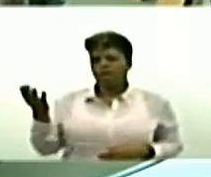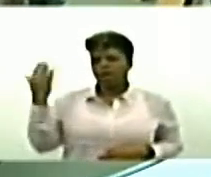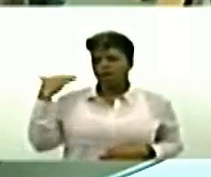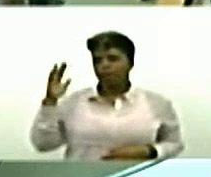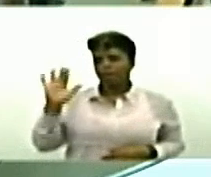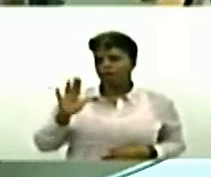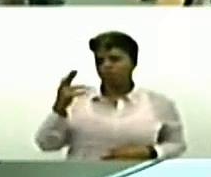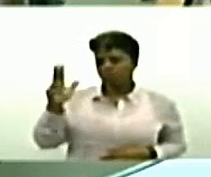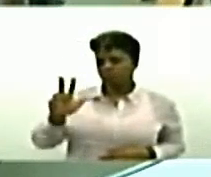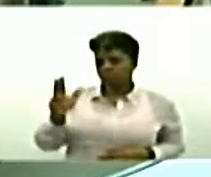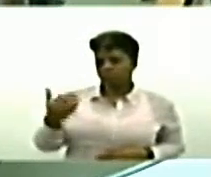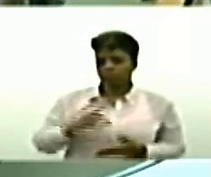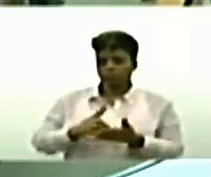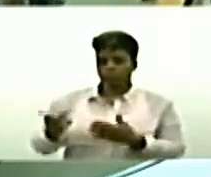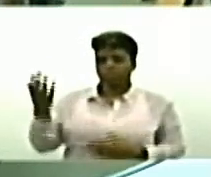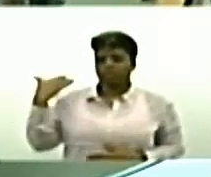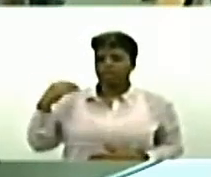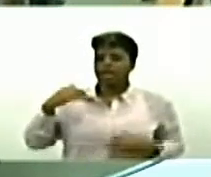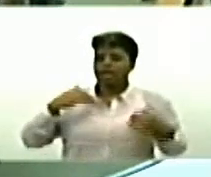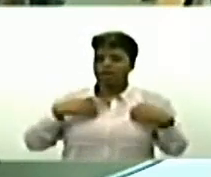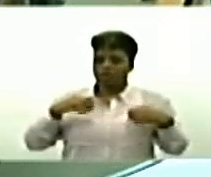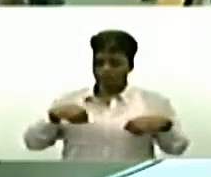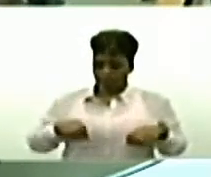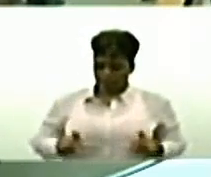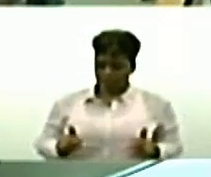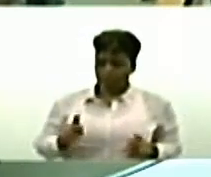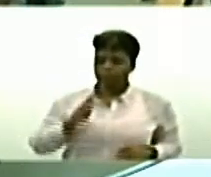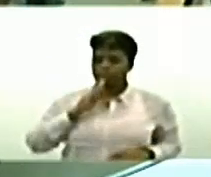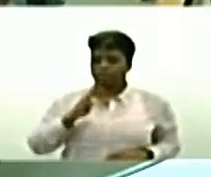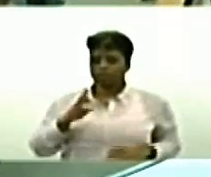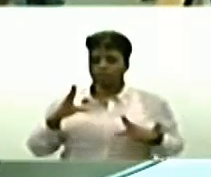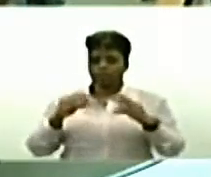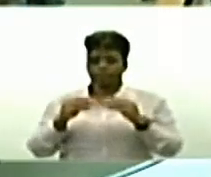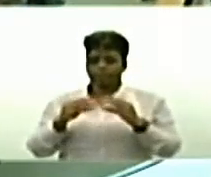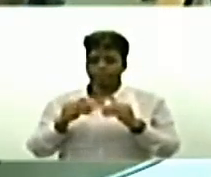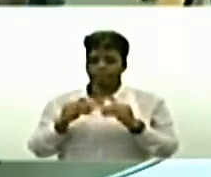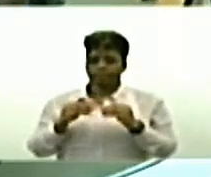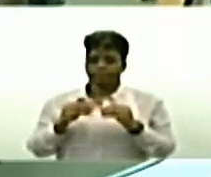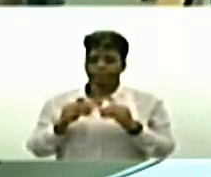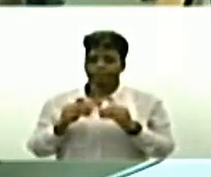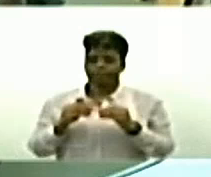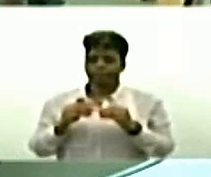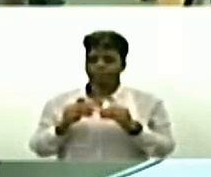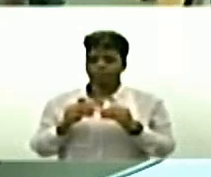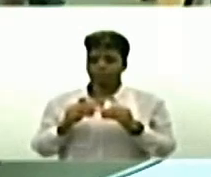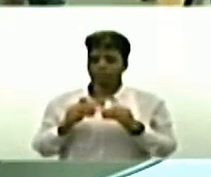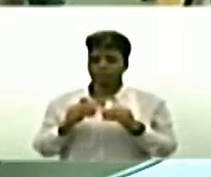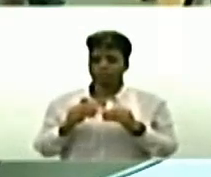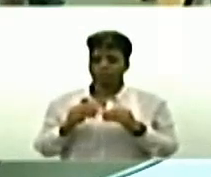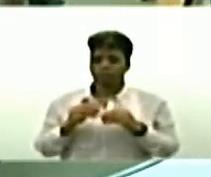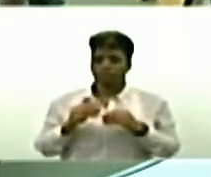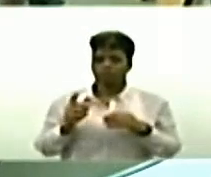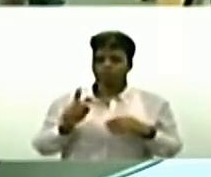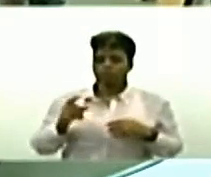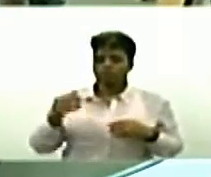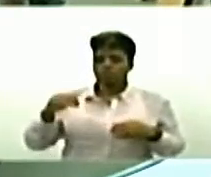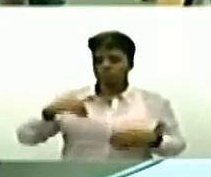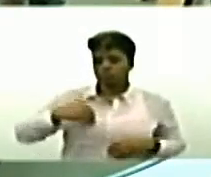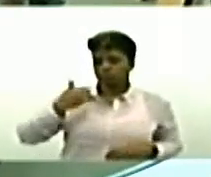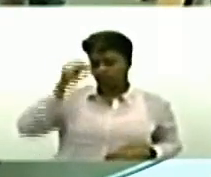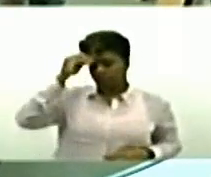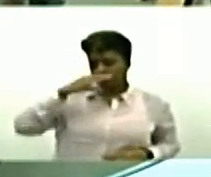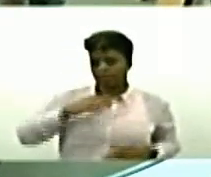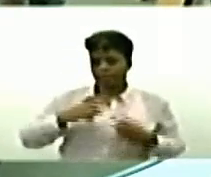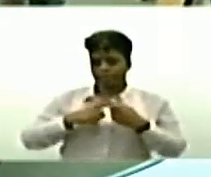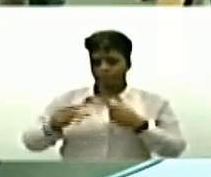the opportunity to be in a session where this young man from Grenada Green Group made a presentation,